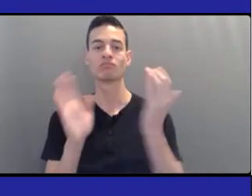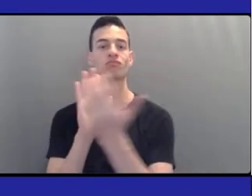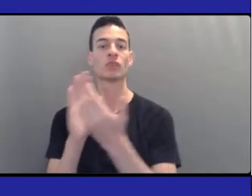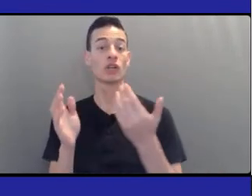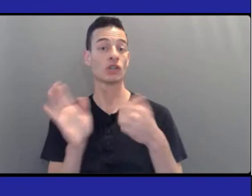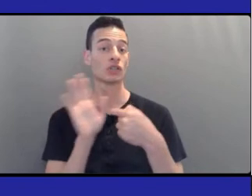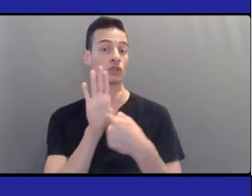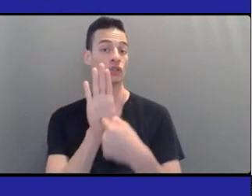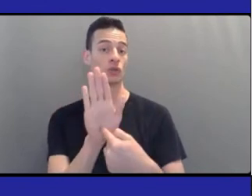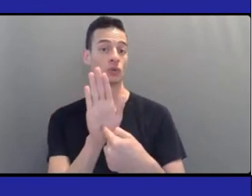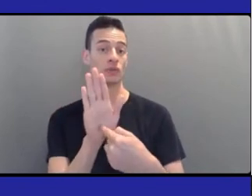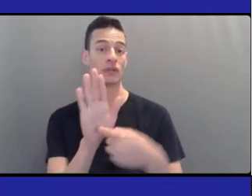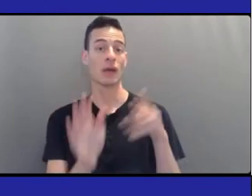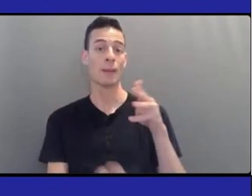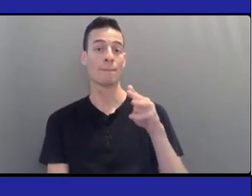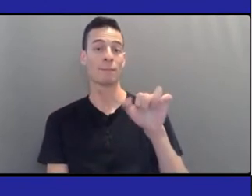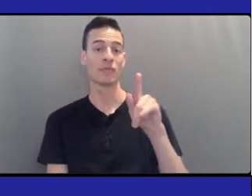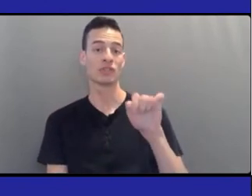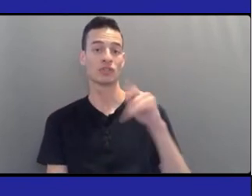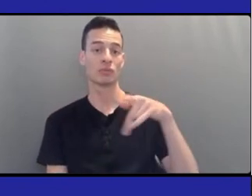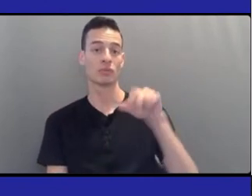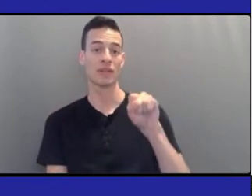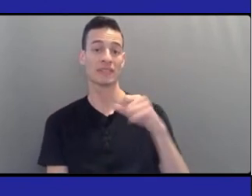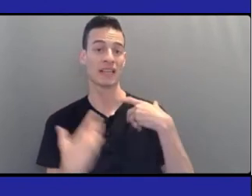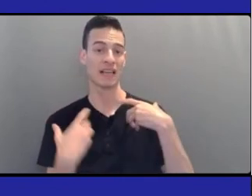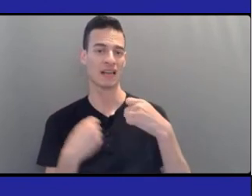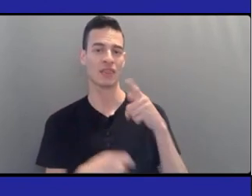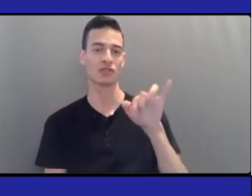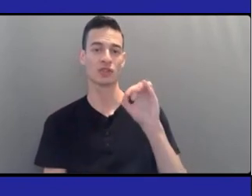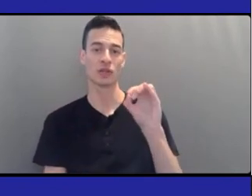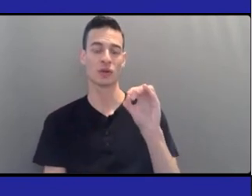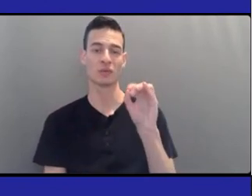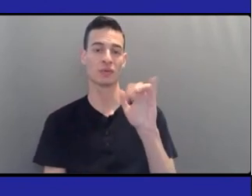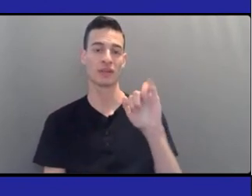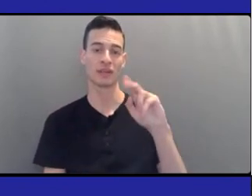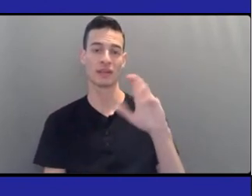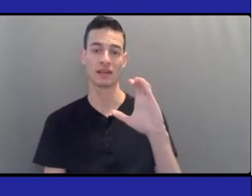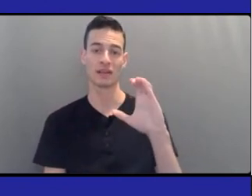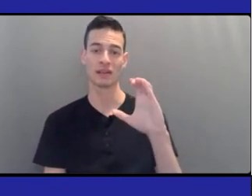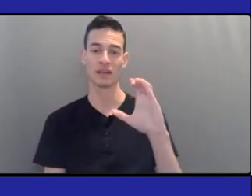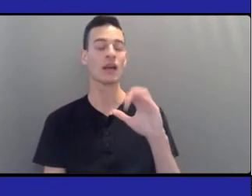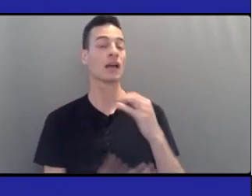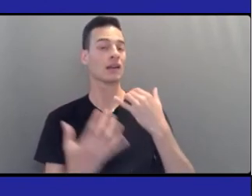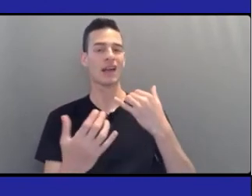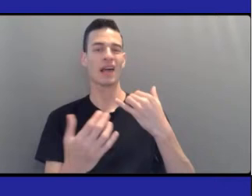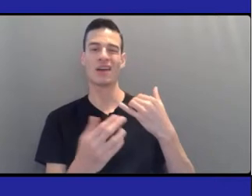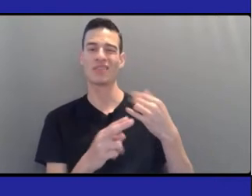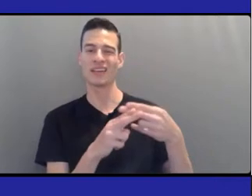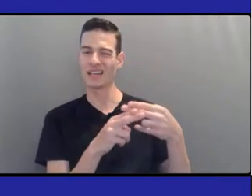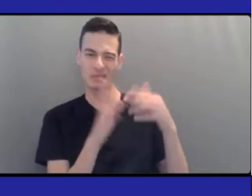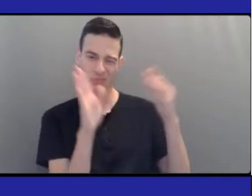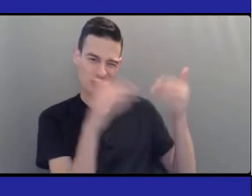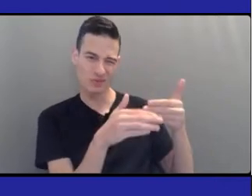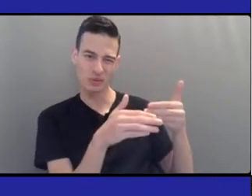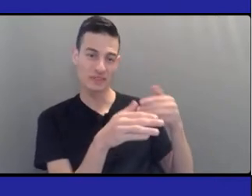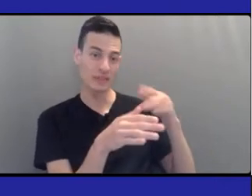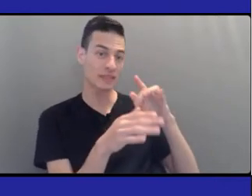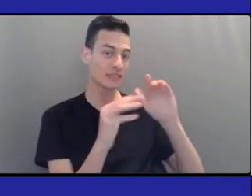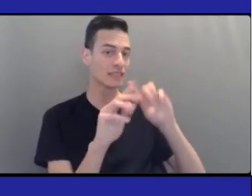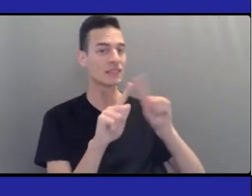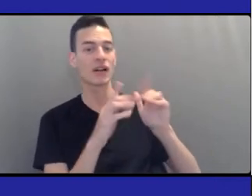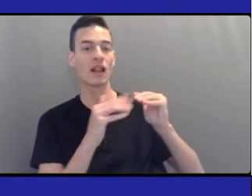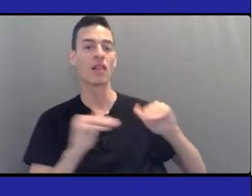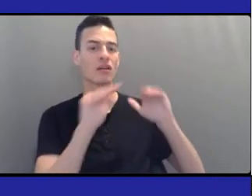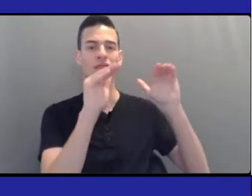and insurance plans, all as important components of achieving good health outcomes. Thank you,